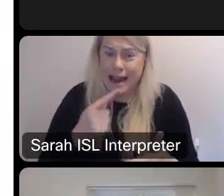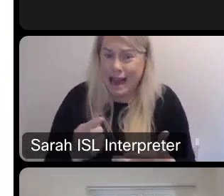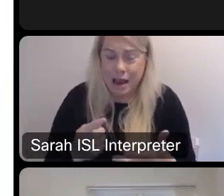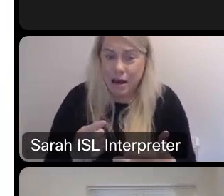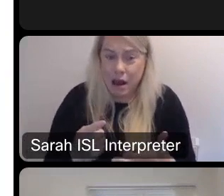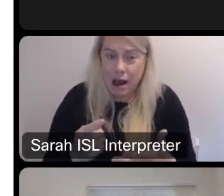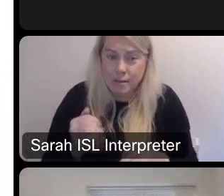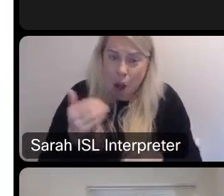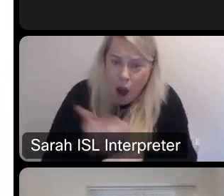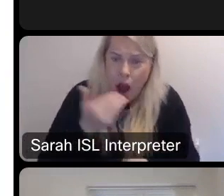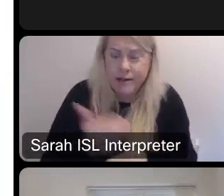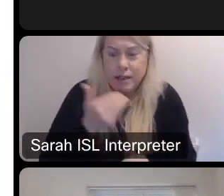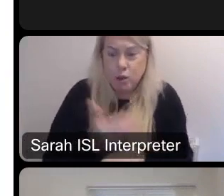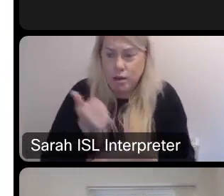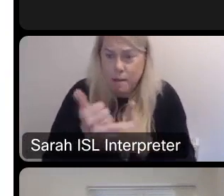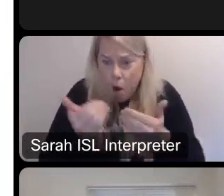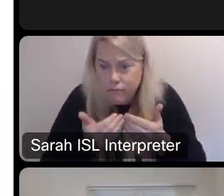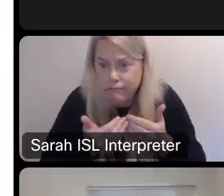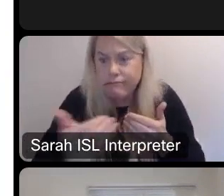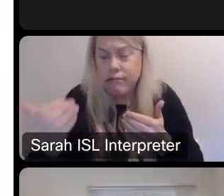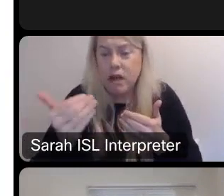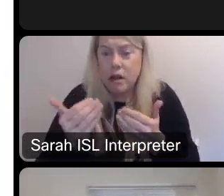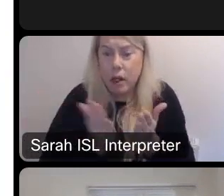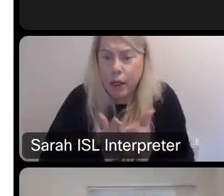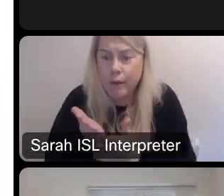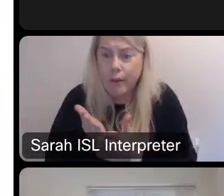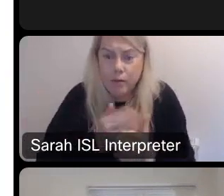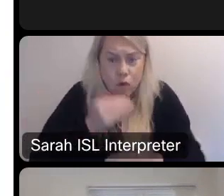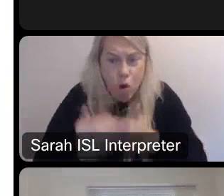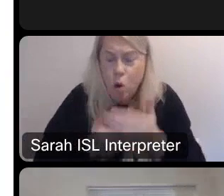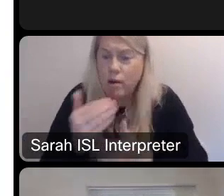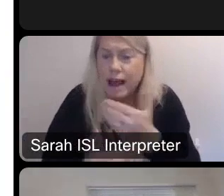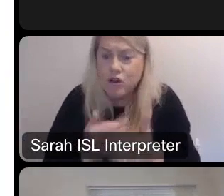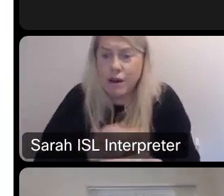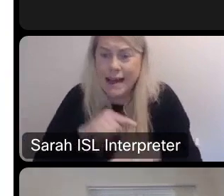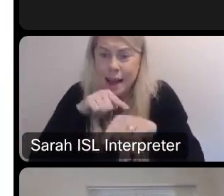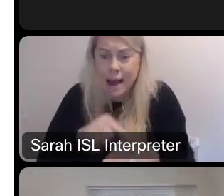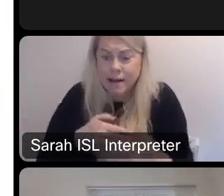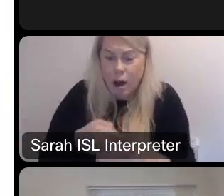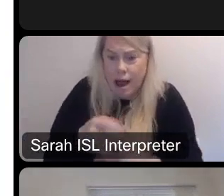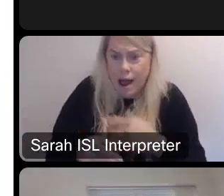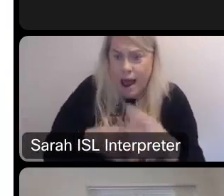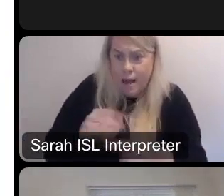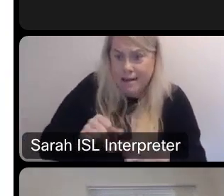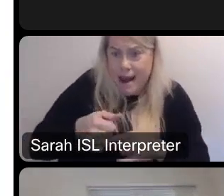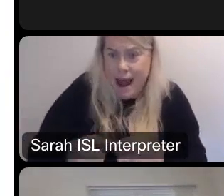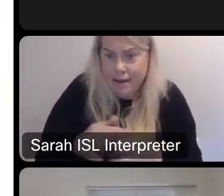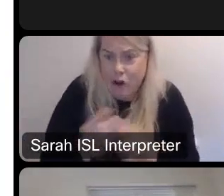forward and throughout the incident review and the open disclosure process. So depending on what happens next in terms of the incident